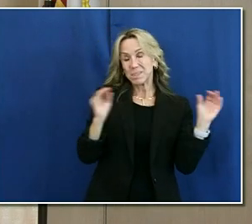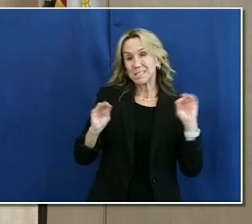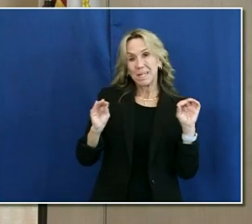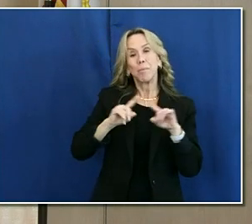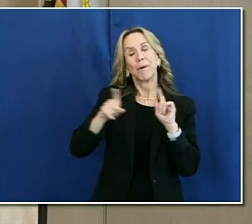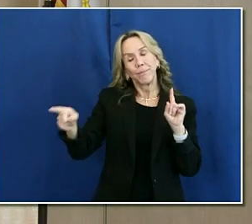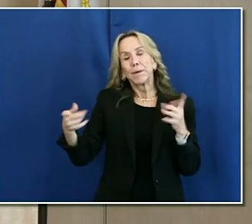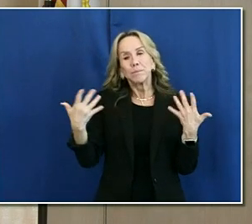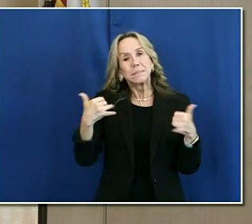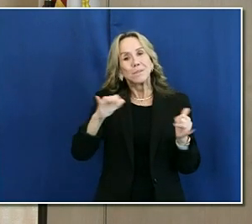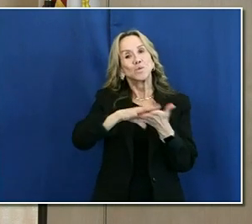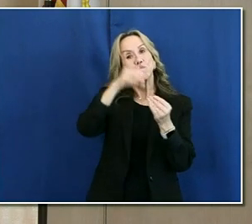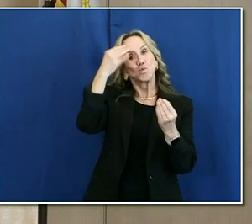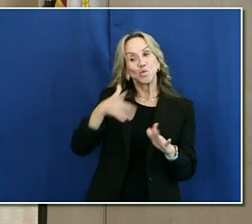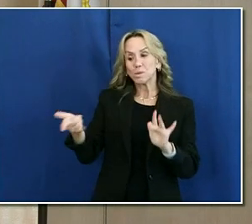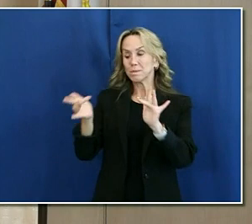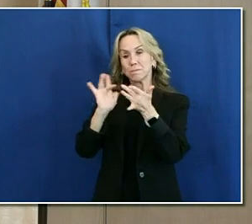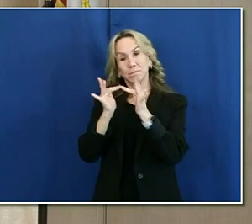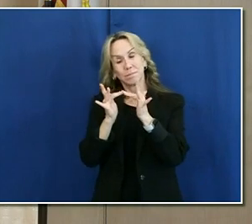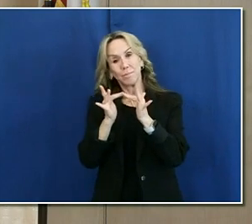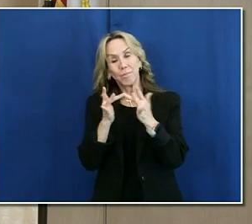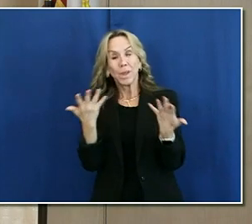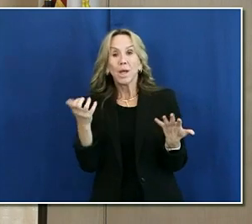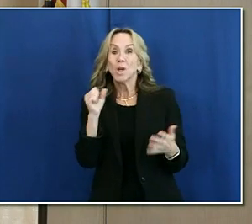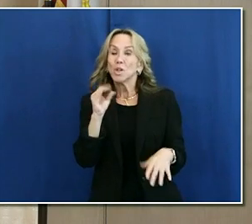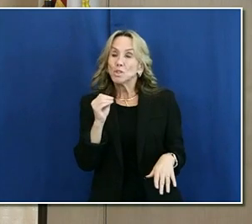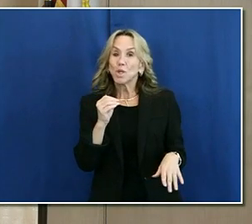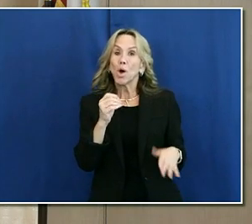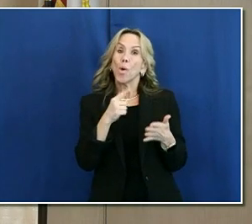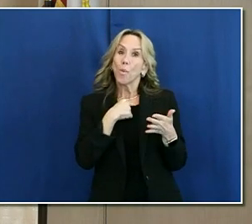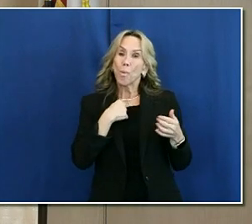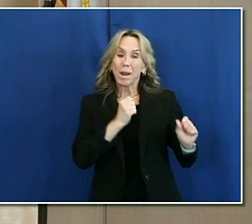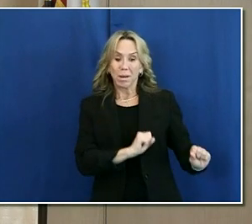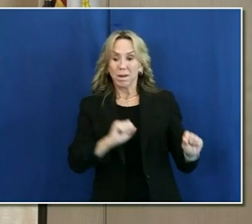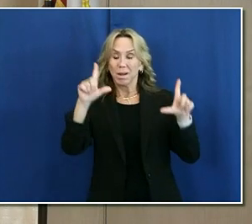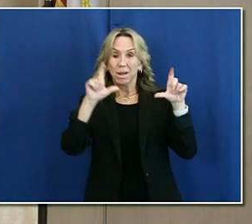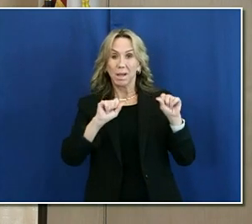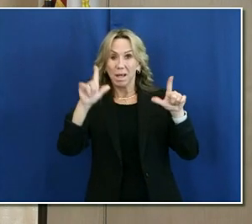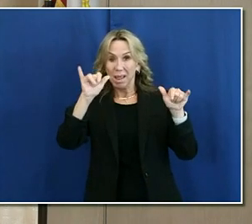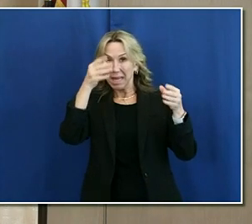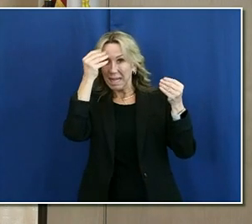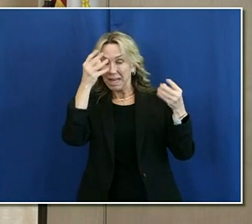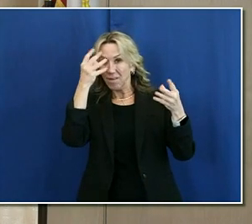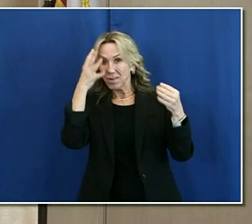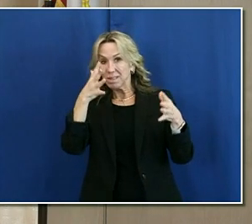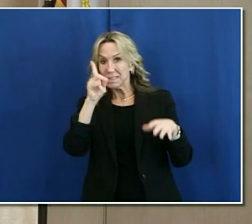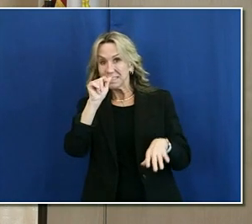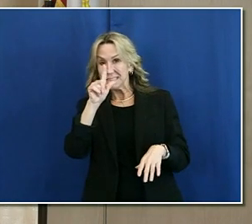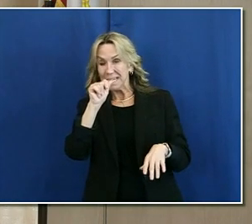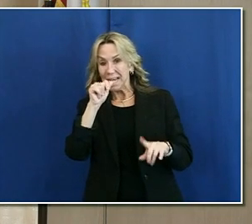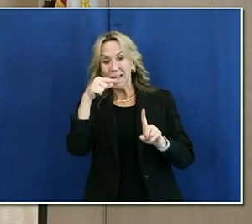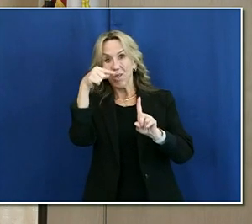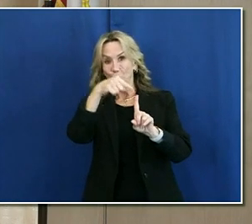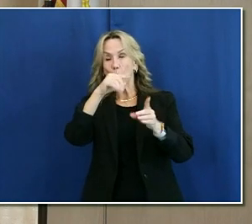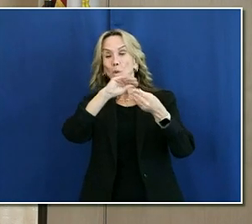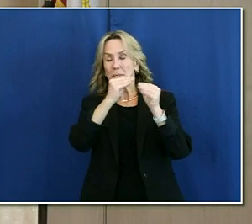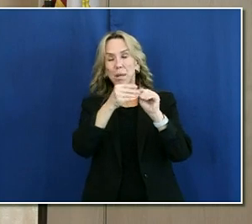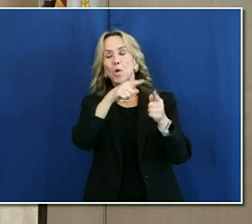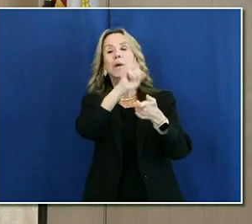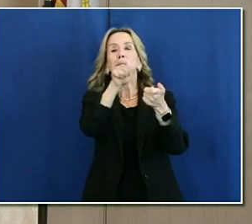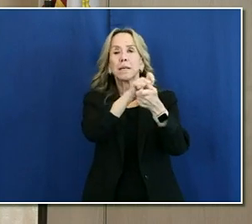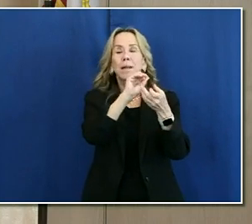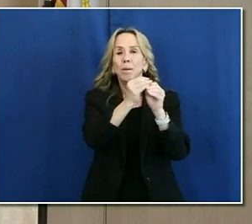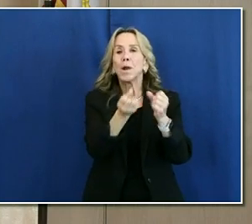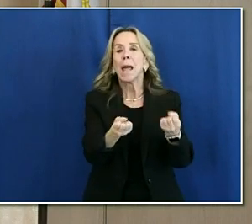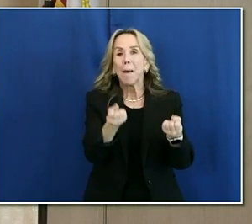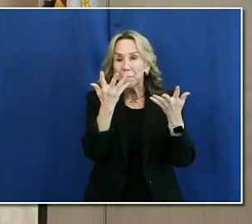our website is not applicable, so we're updating how we're presenting our data. But in the meantime, those are distinct numbers. The other thing I would